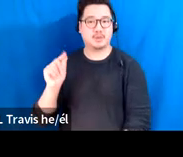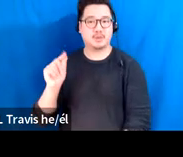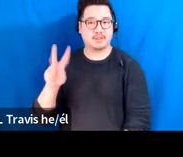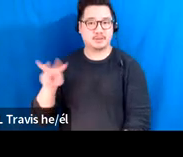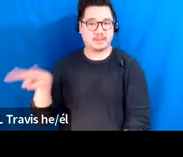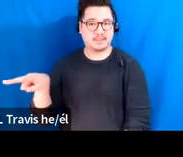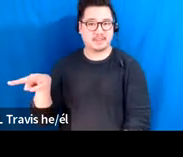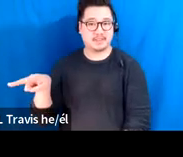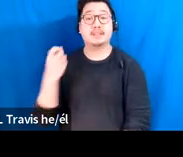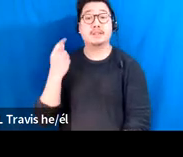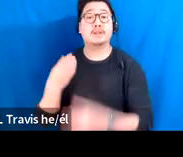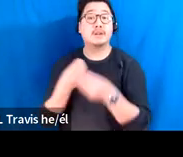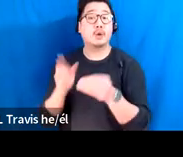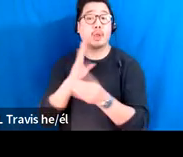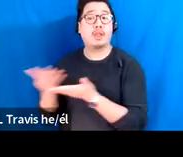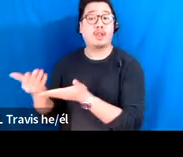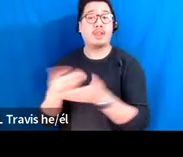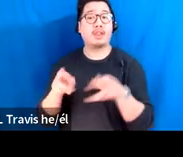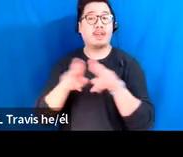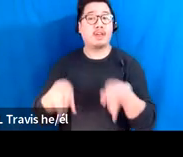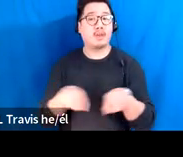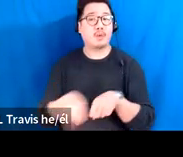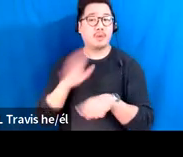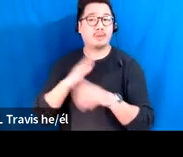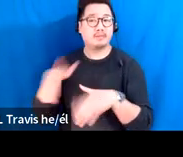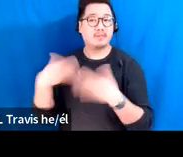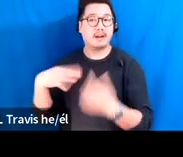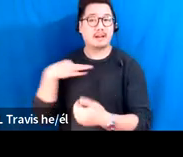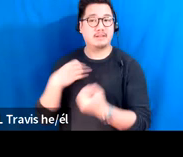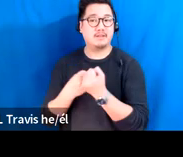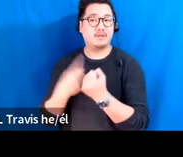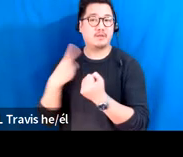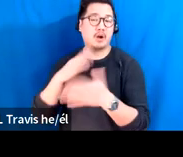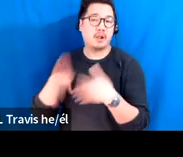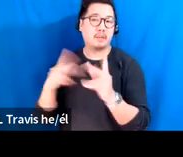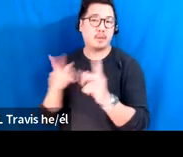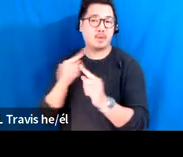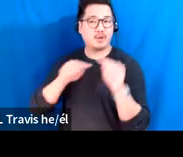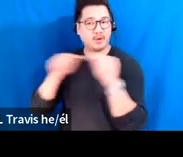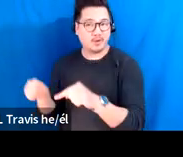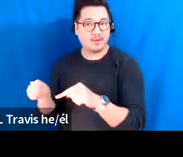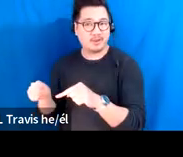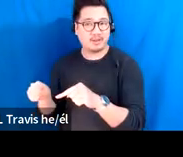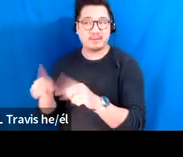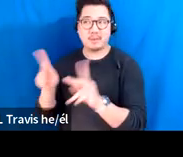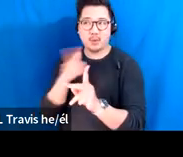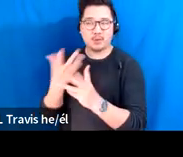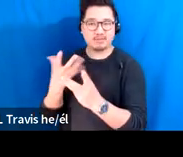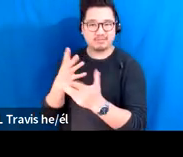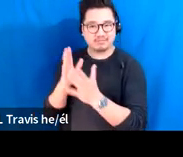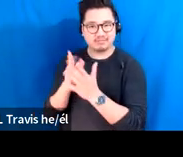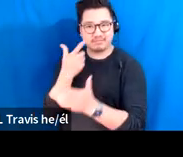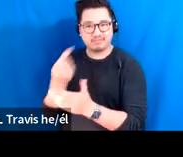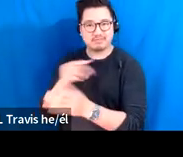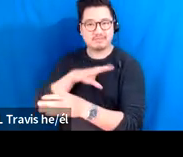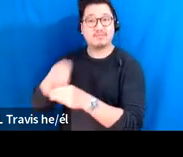office will be collecting resumes and providing real-time application support to all who attend that are interested in joining bps as a